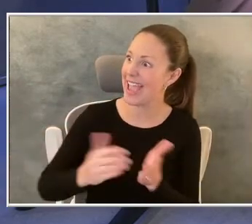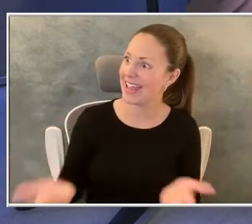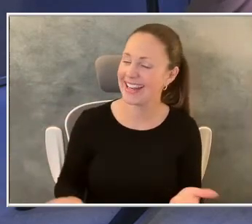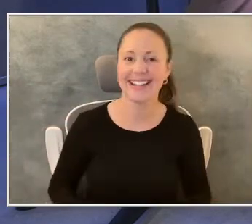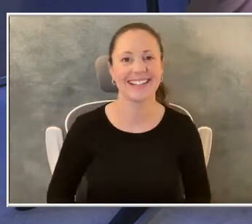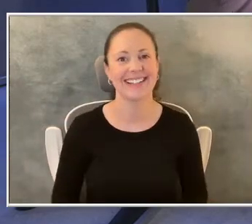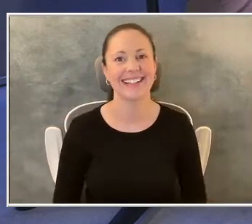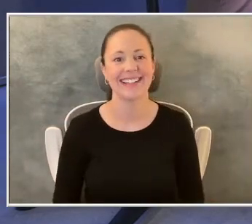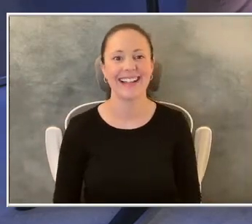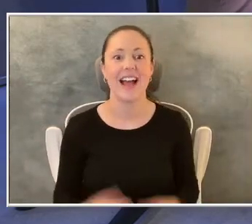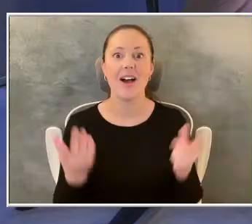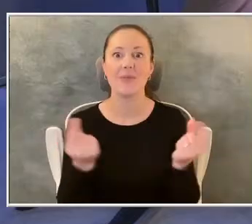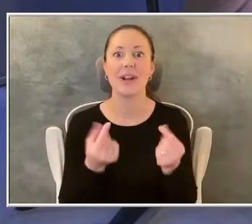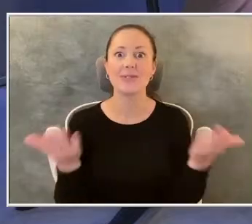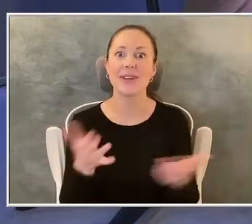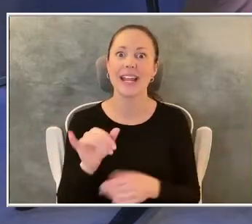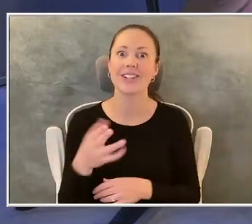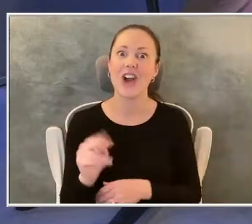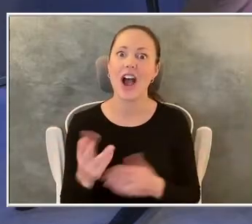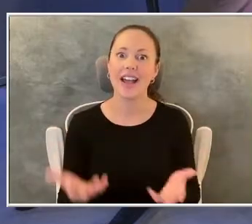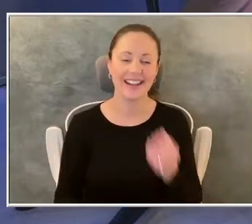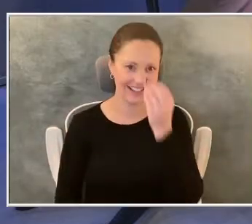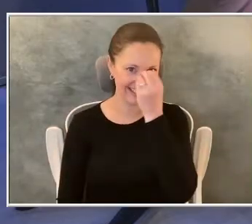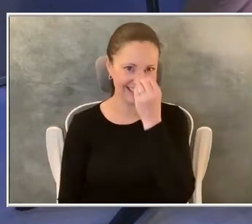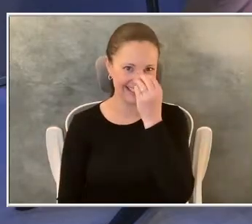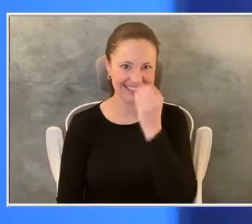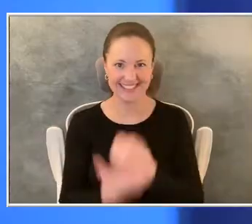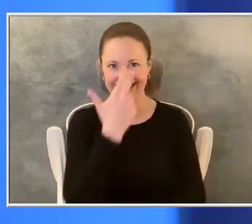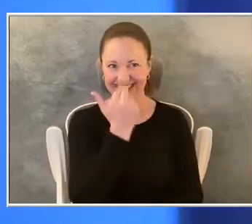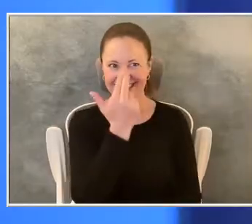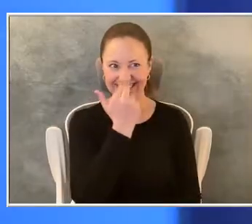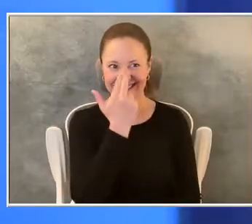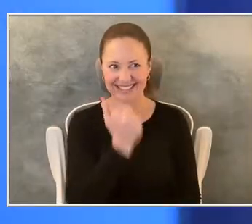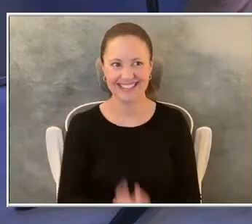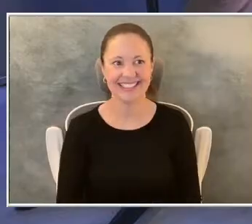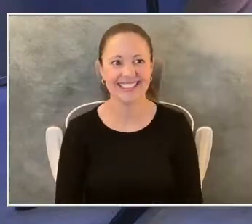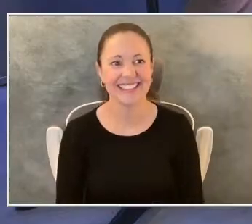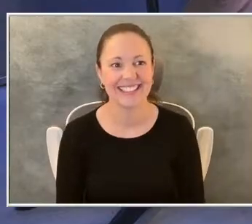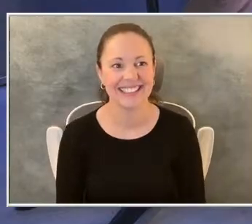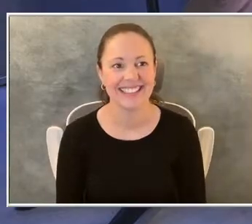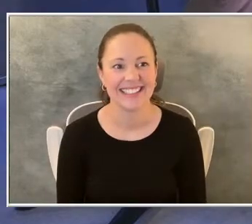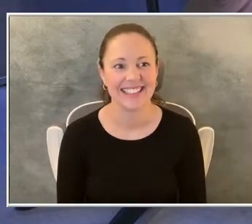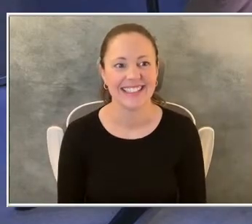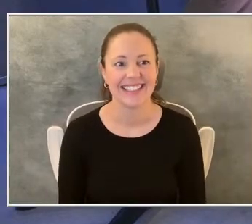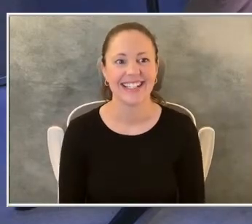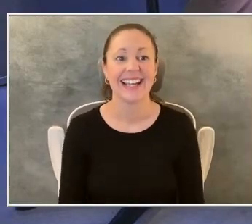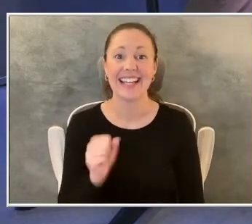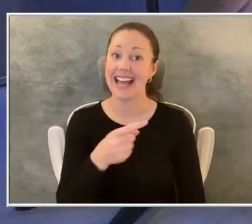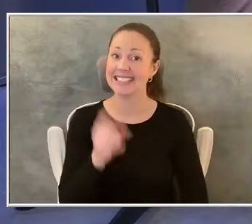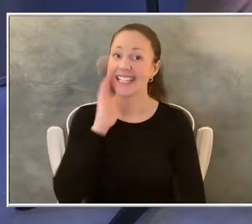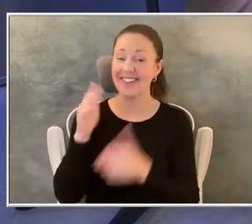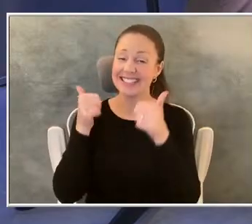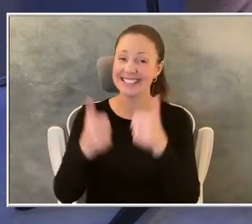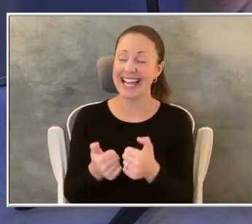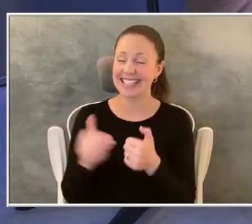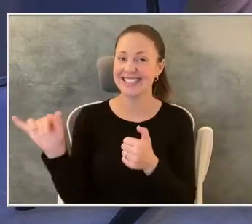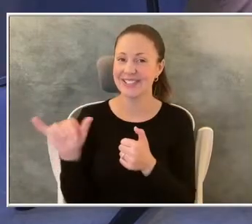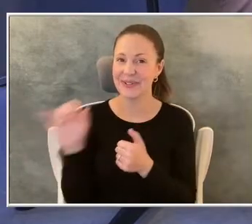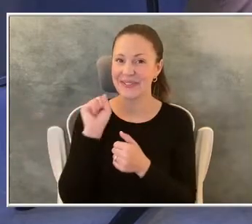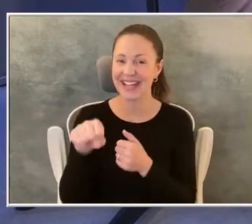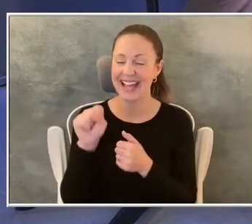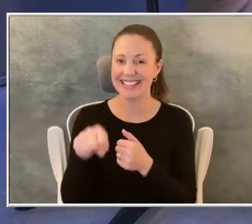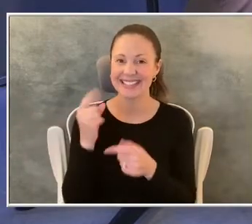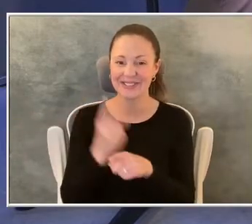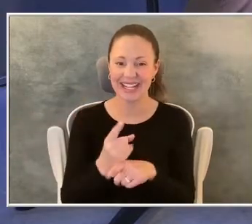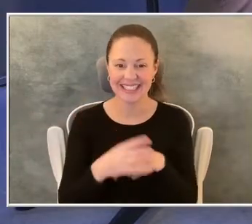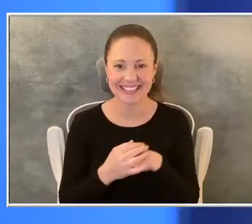John? are you doing here?" You know, so yeah, Now he it just was. sends me texts. Yeah, you're right. Yeah, it